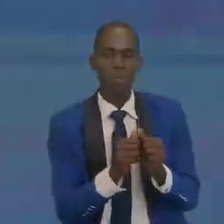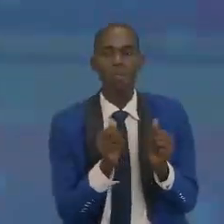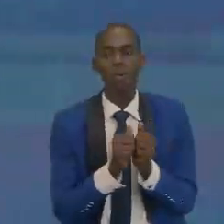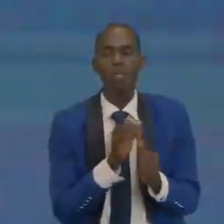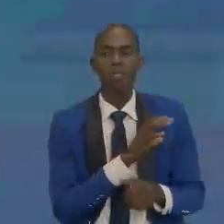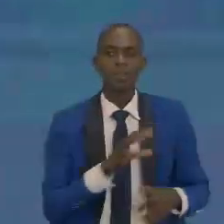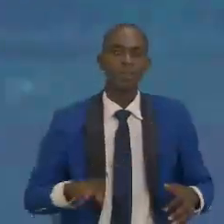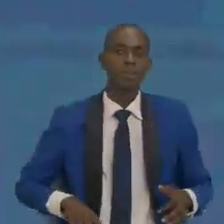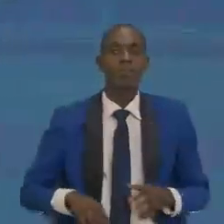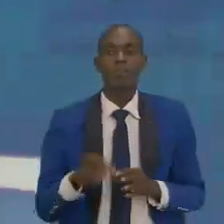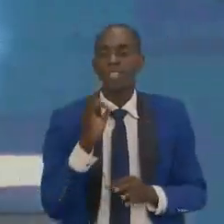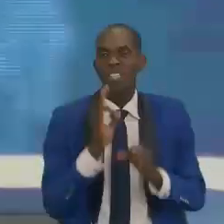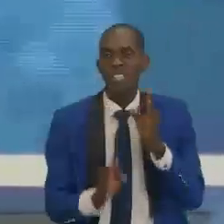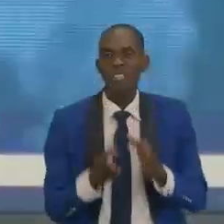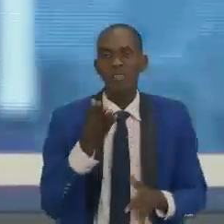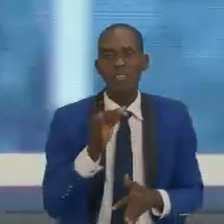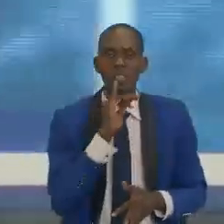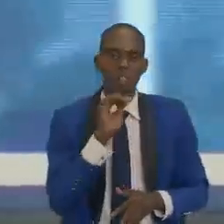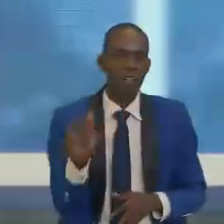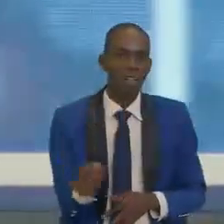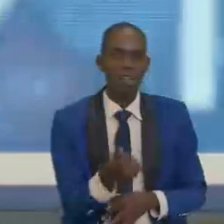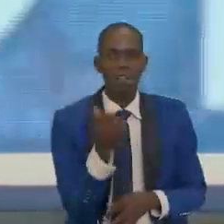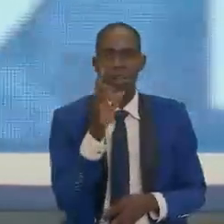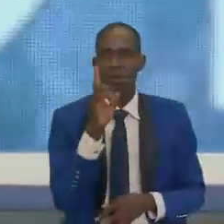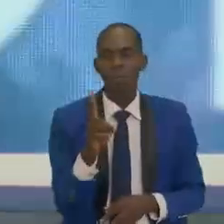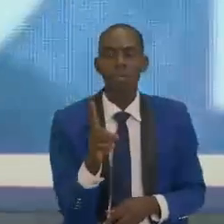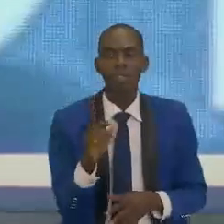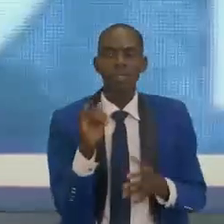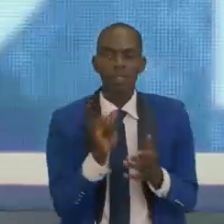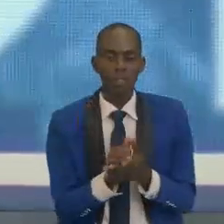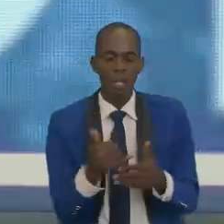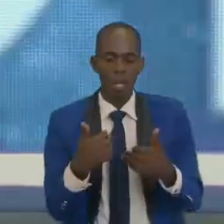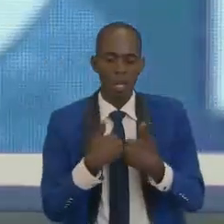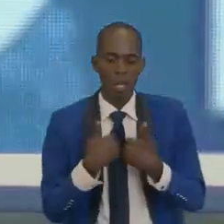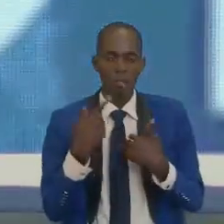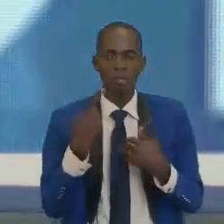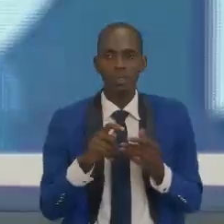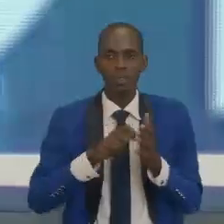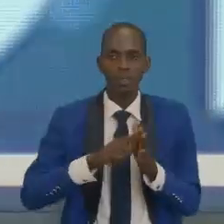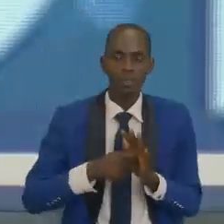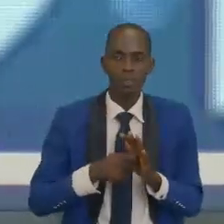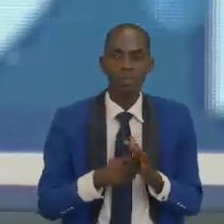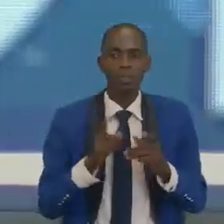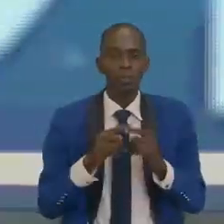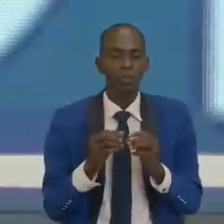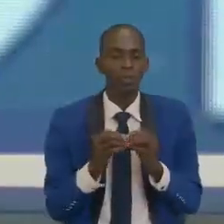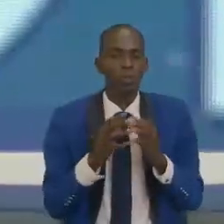If there is anyone that holds the key to abundant